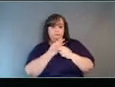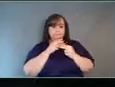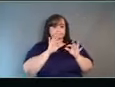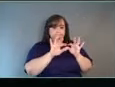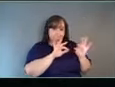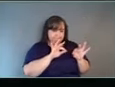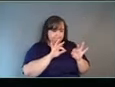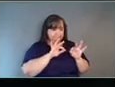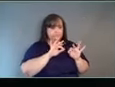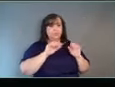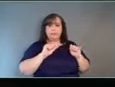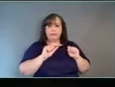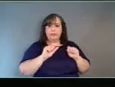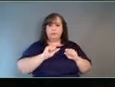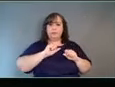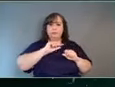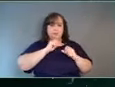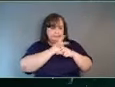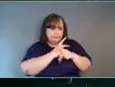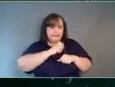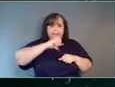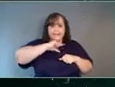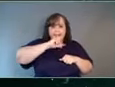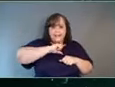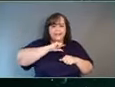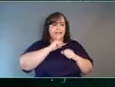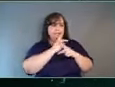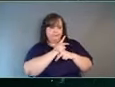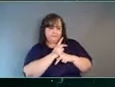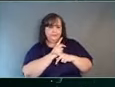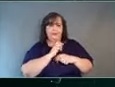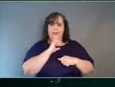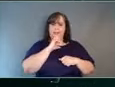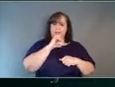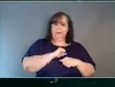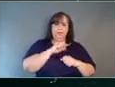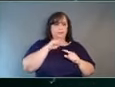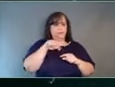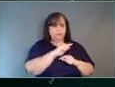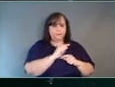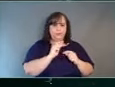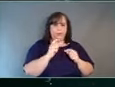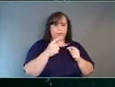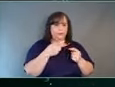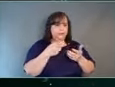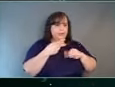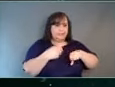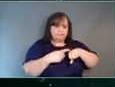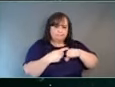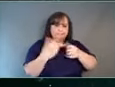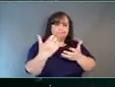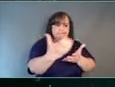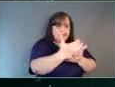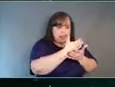age dating and figure out exactly how old some of these samples are and when they formed. And that has given us insight